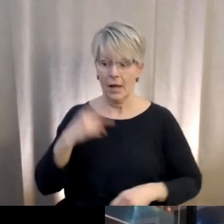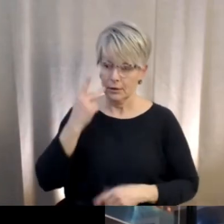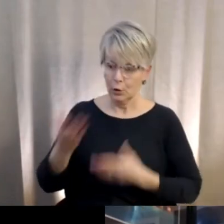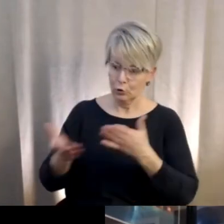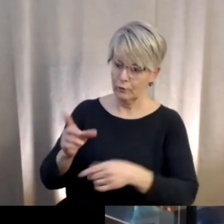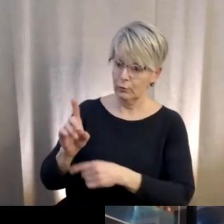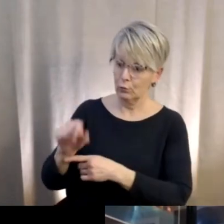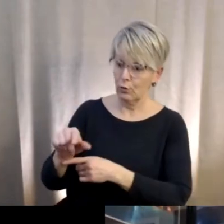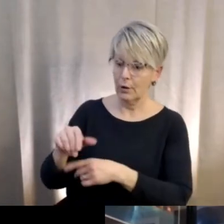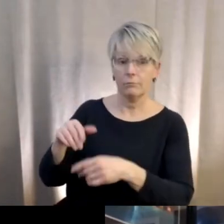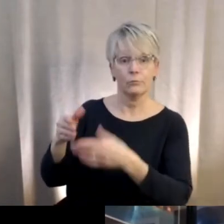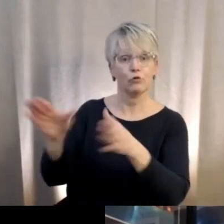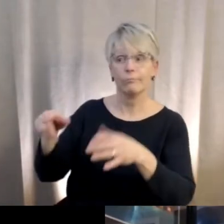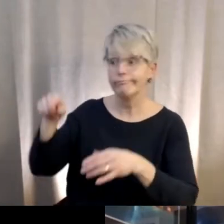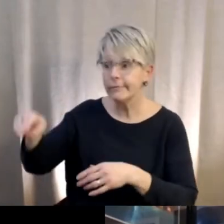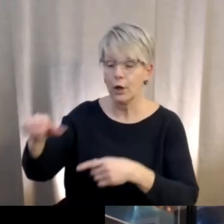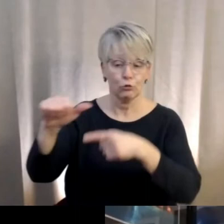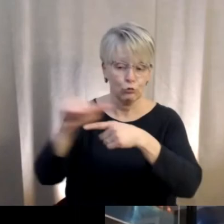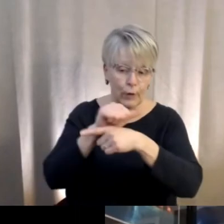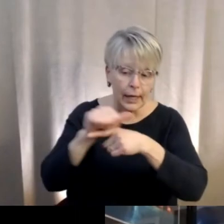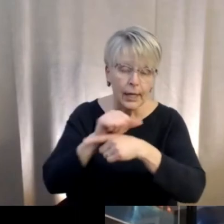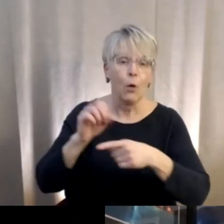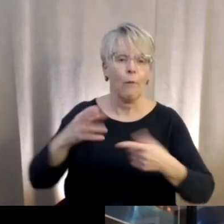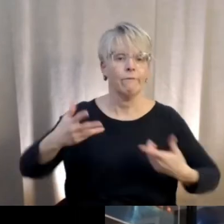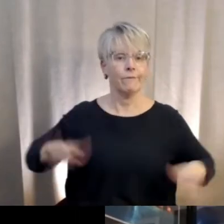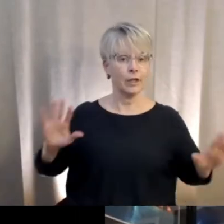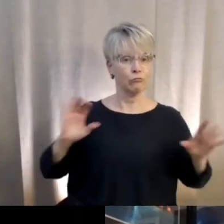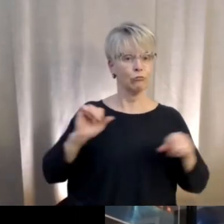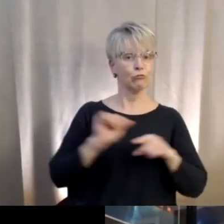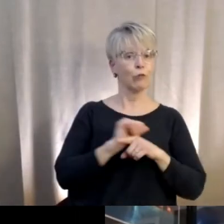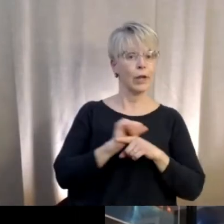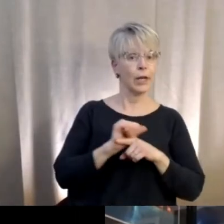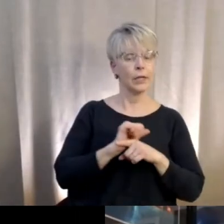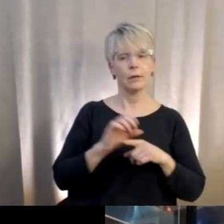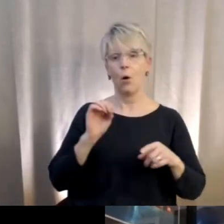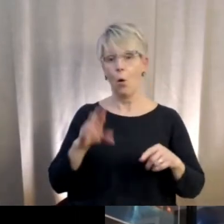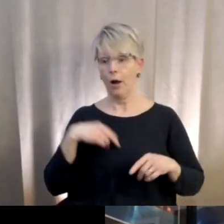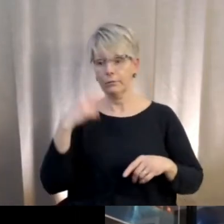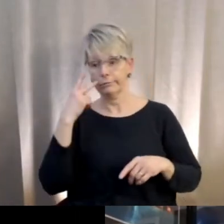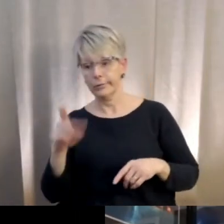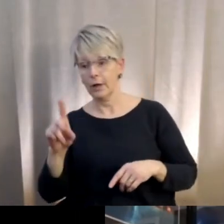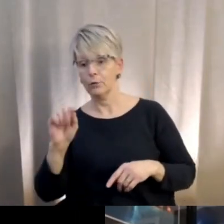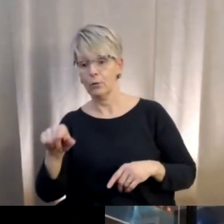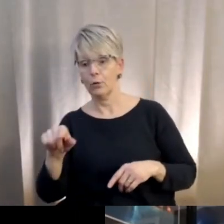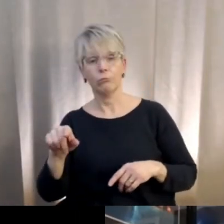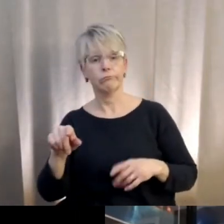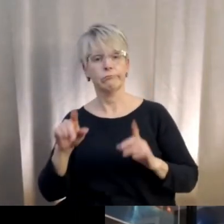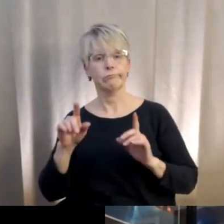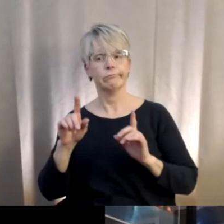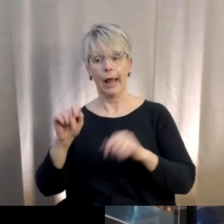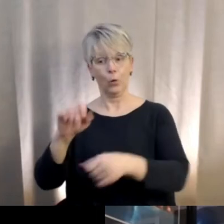in public, whether it's in training or it's already done its training, or I see this dog in a work